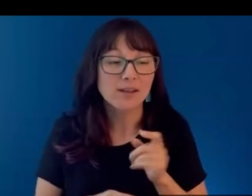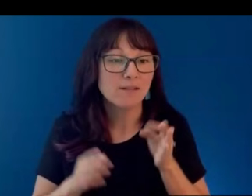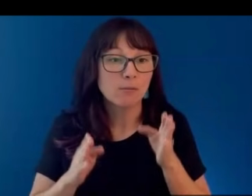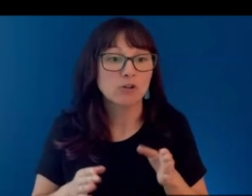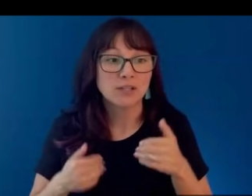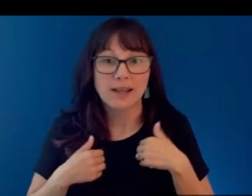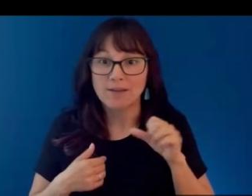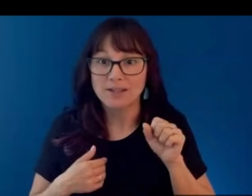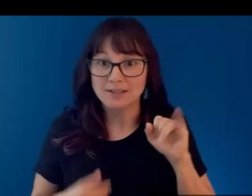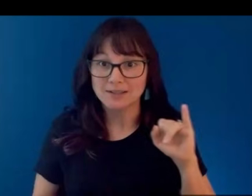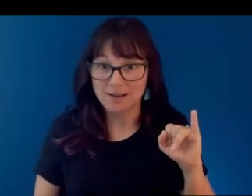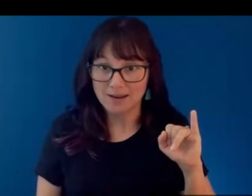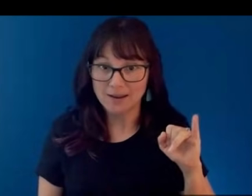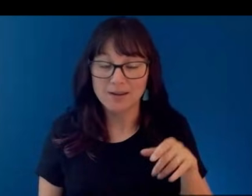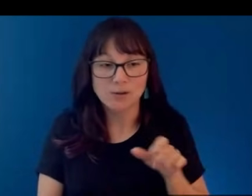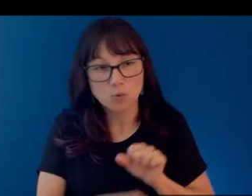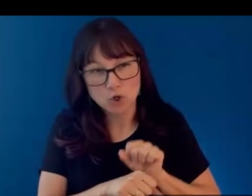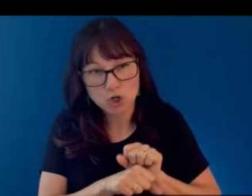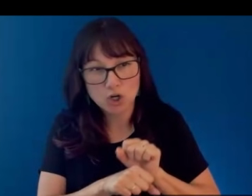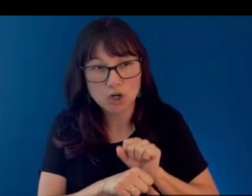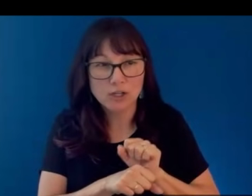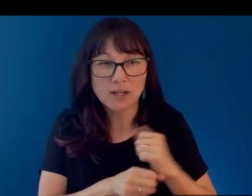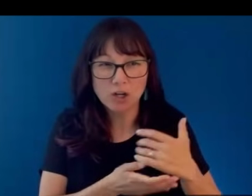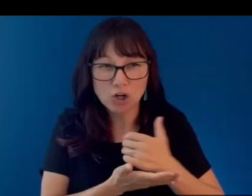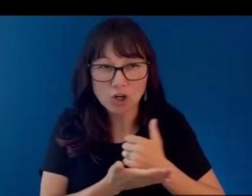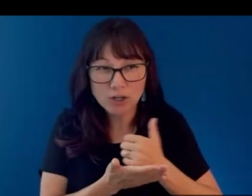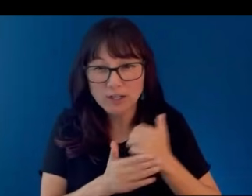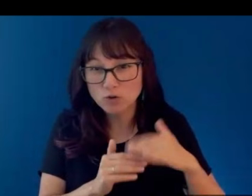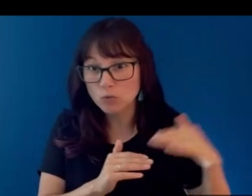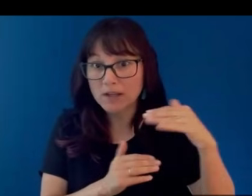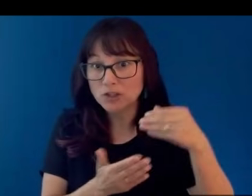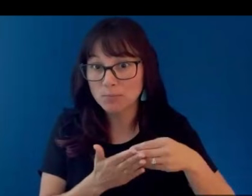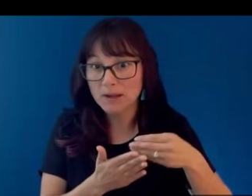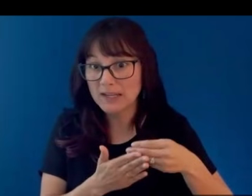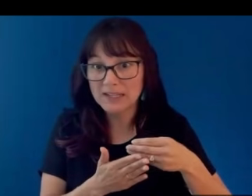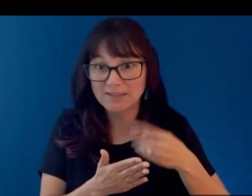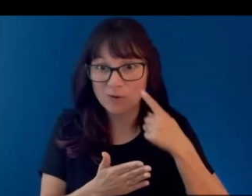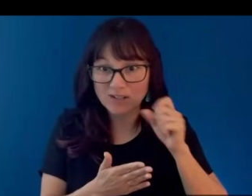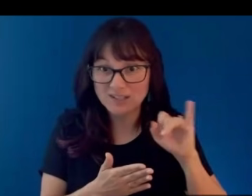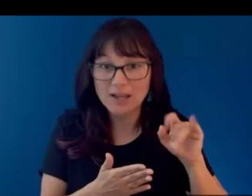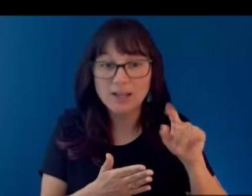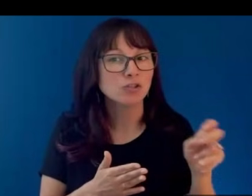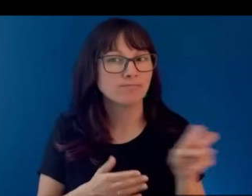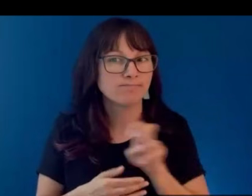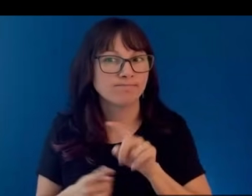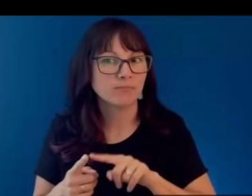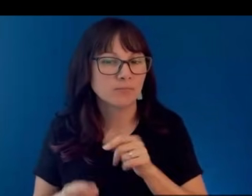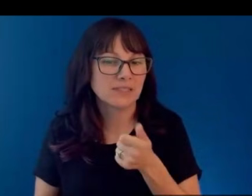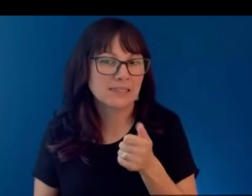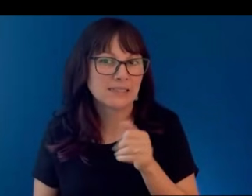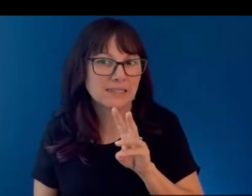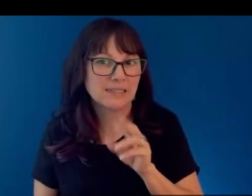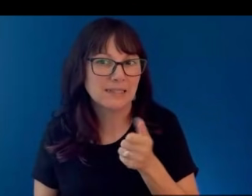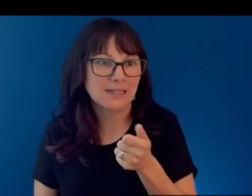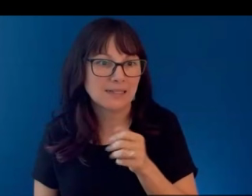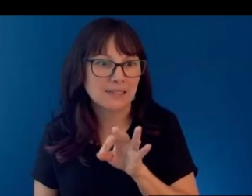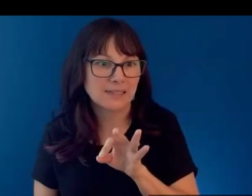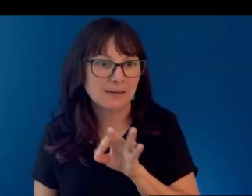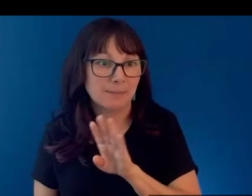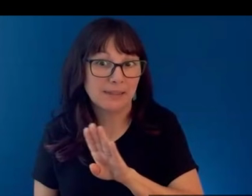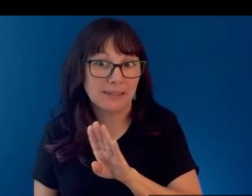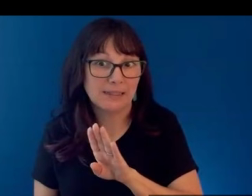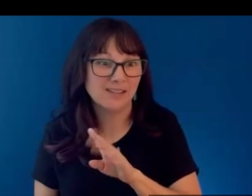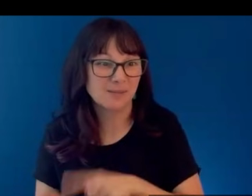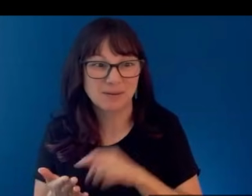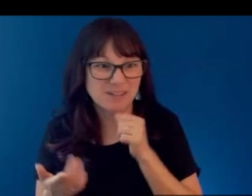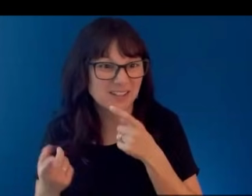on SSI, they're working and earning too much for SSI and they should be transitioned into 1619B. Sometimes that transition doesn't